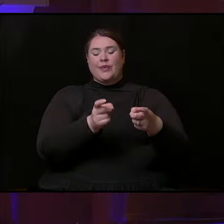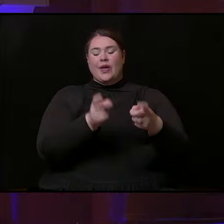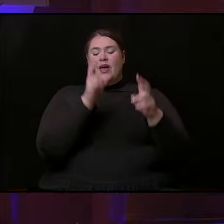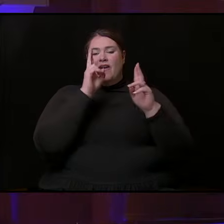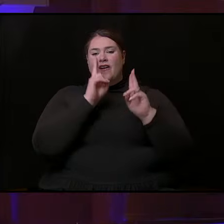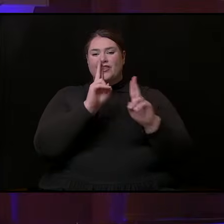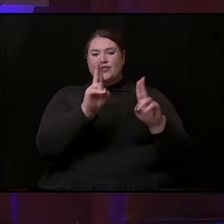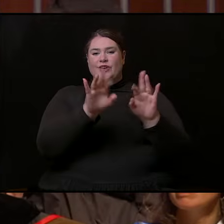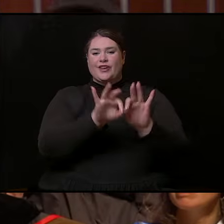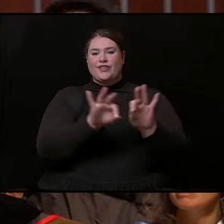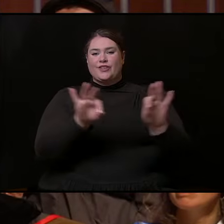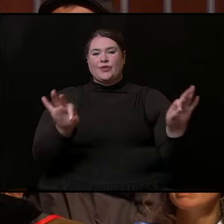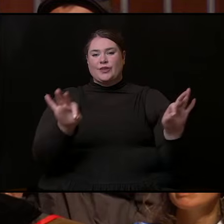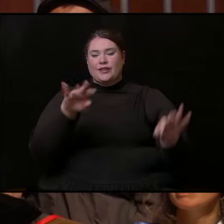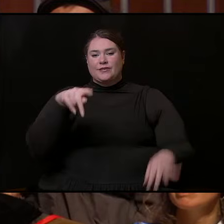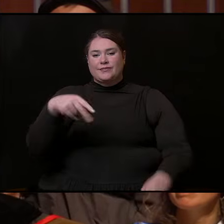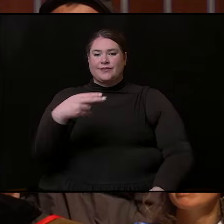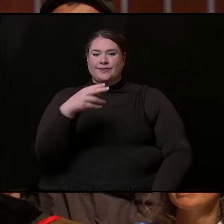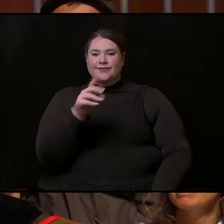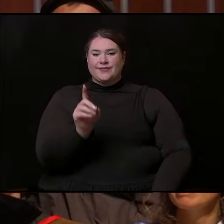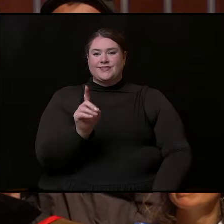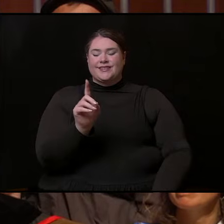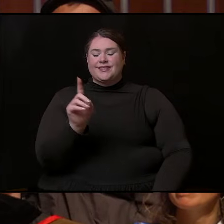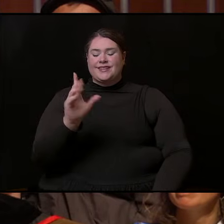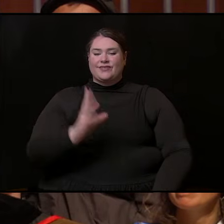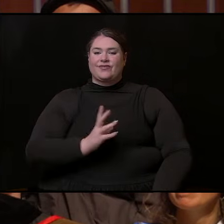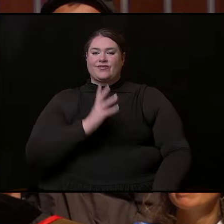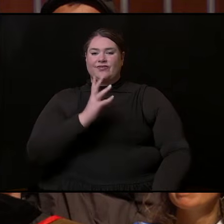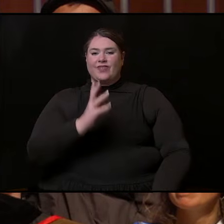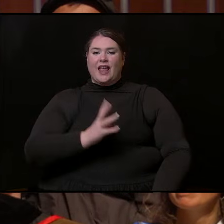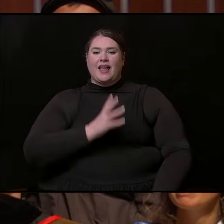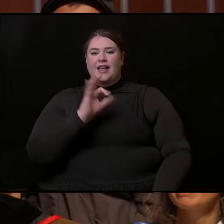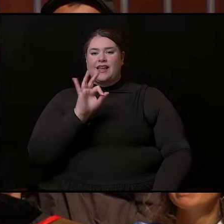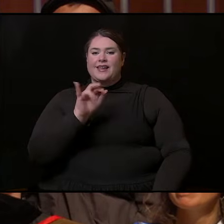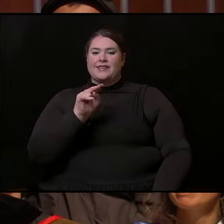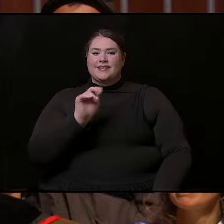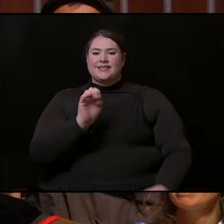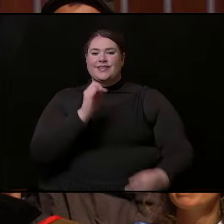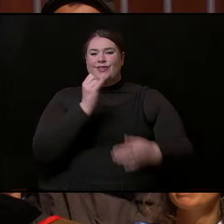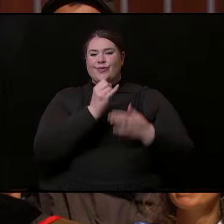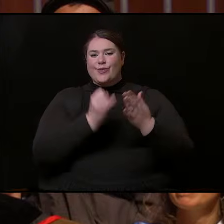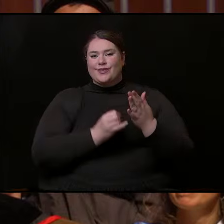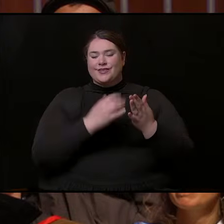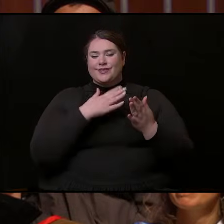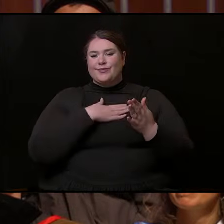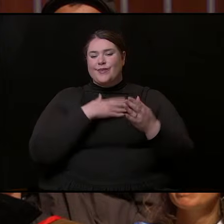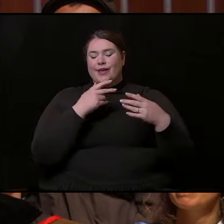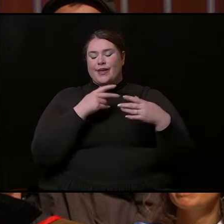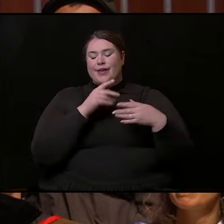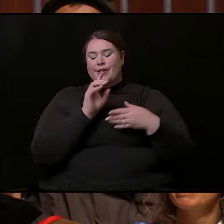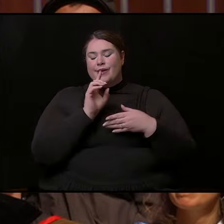honorary degree of Doctor of Fine Arts. And now it is my privilege to